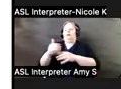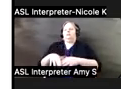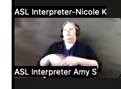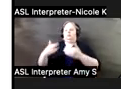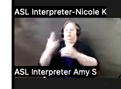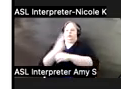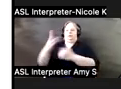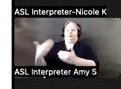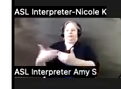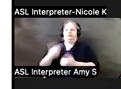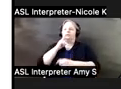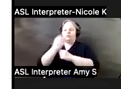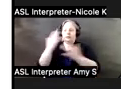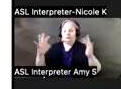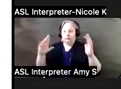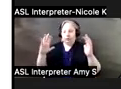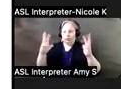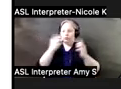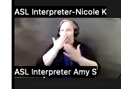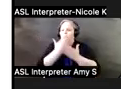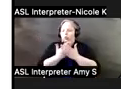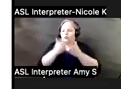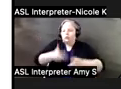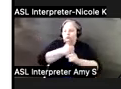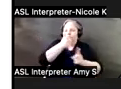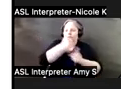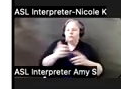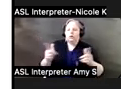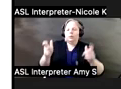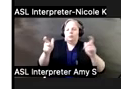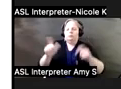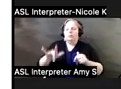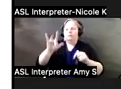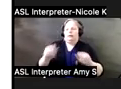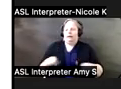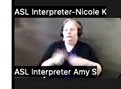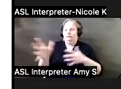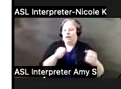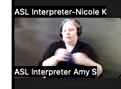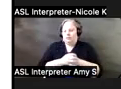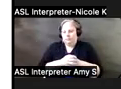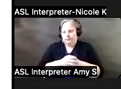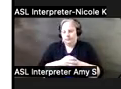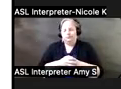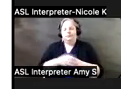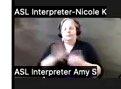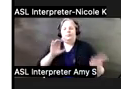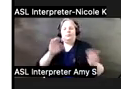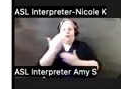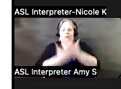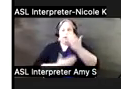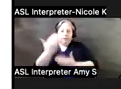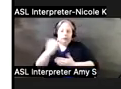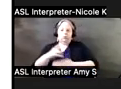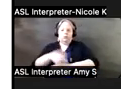So the fingers are a really good spot where a person can quickly tap their finger to access those fast access points versus the hand or the